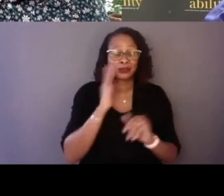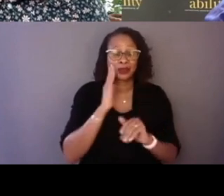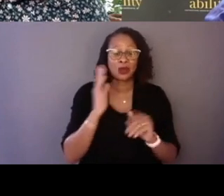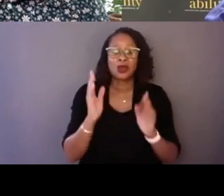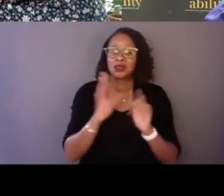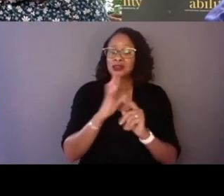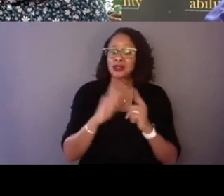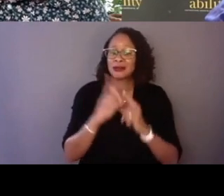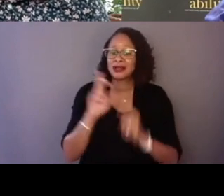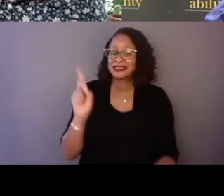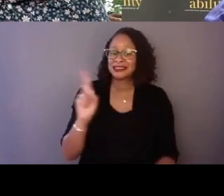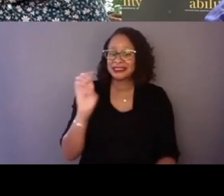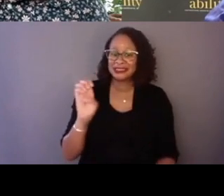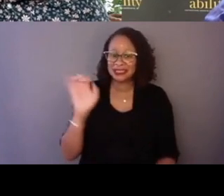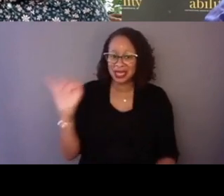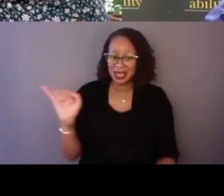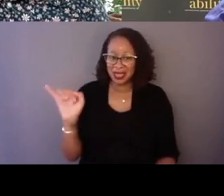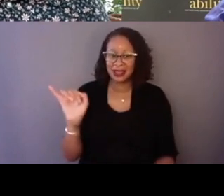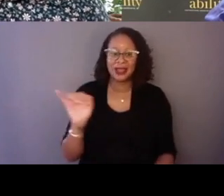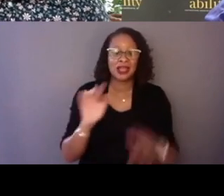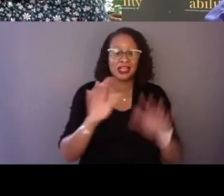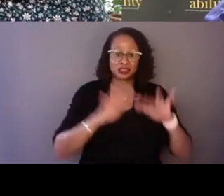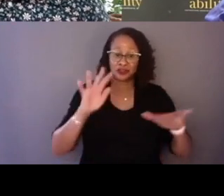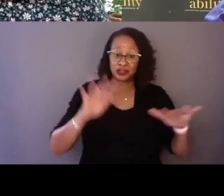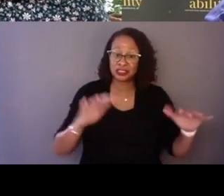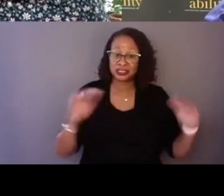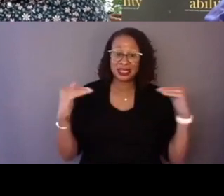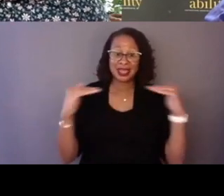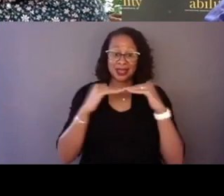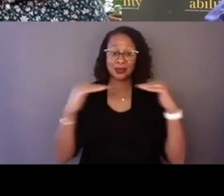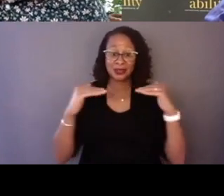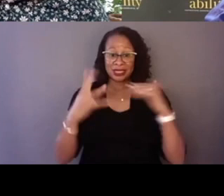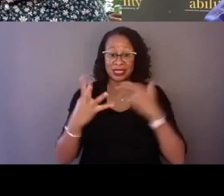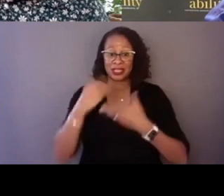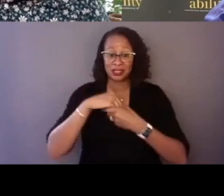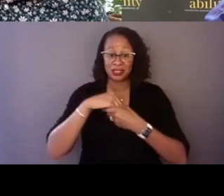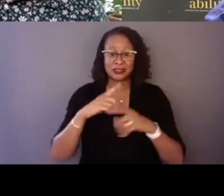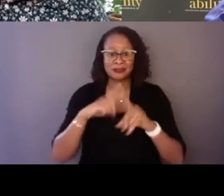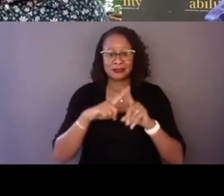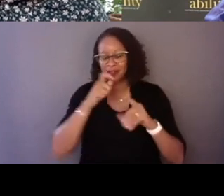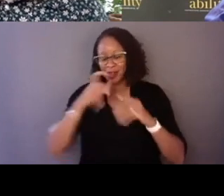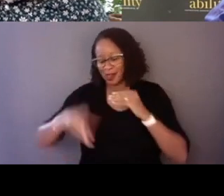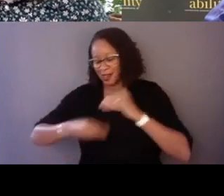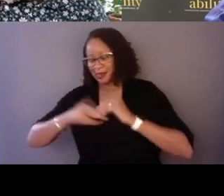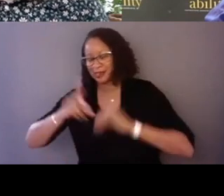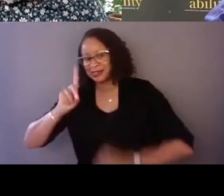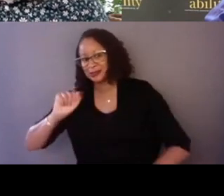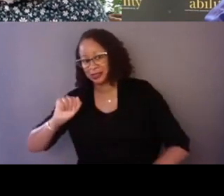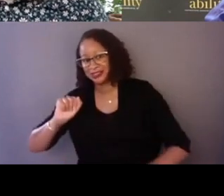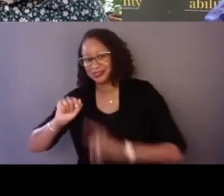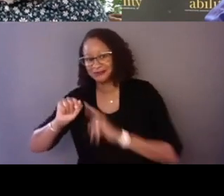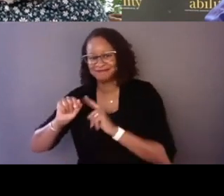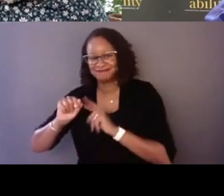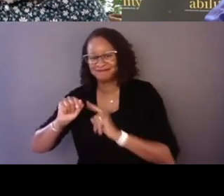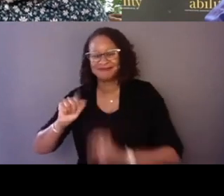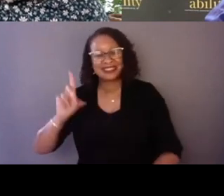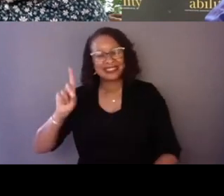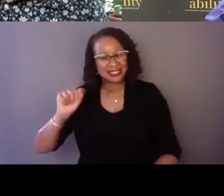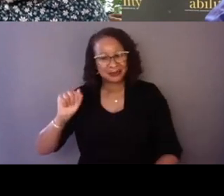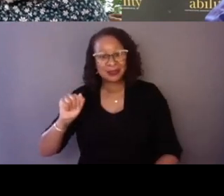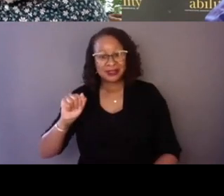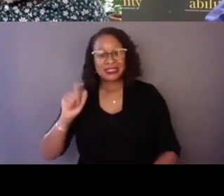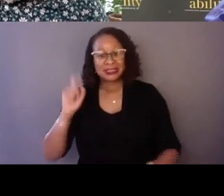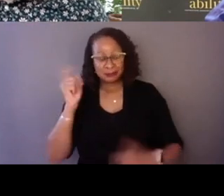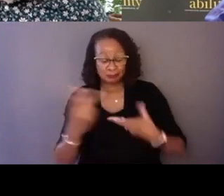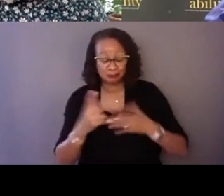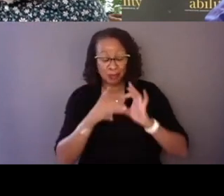DEI, diversity, equity, inclusion, but they're not doing disability as part of it. That disability is part of